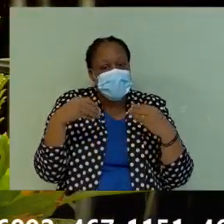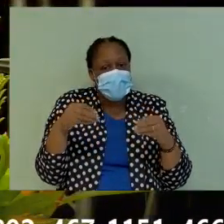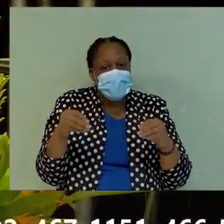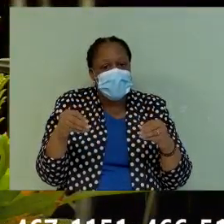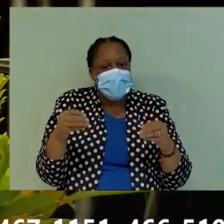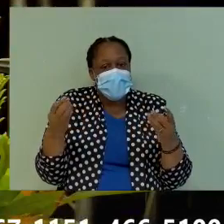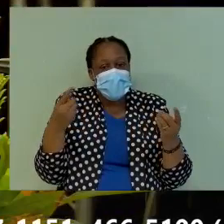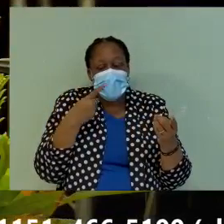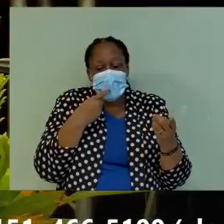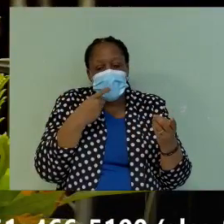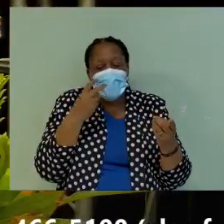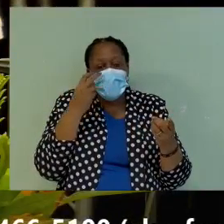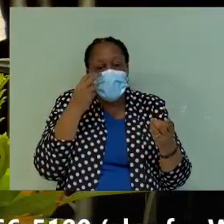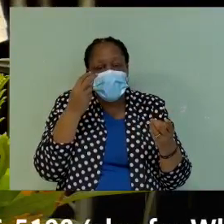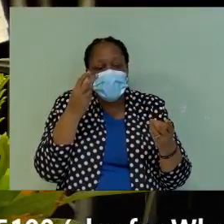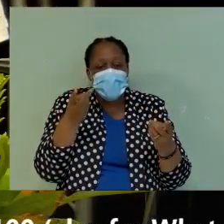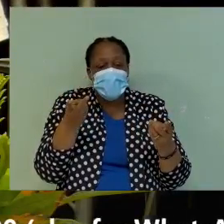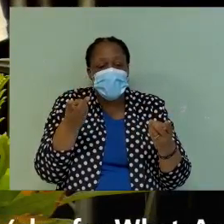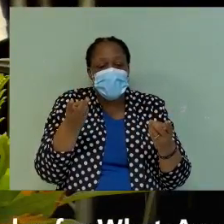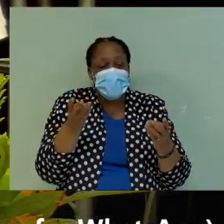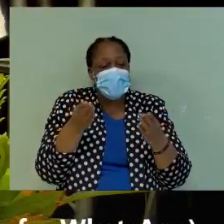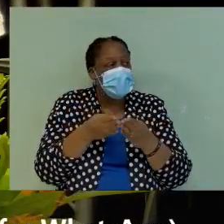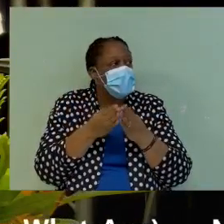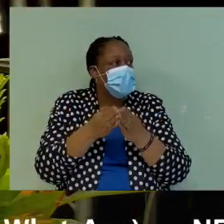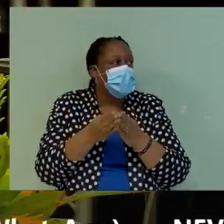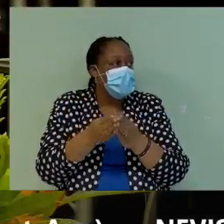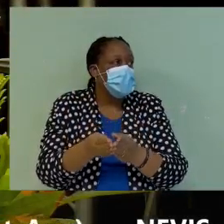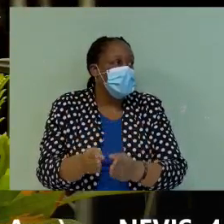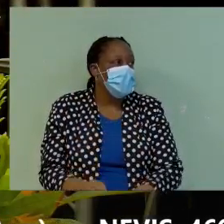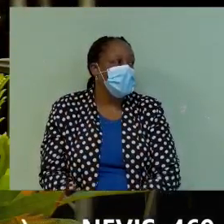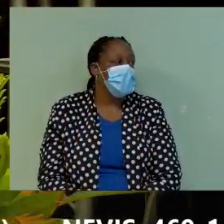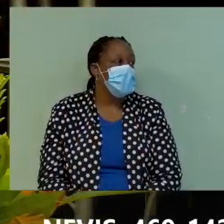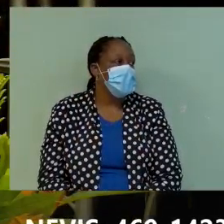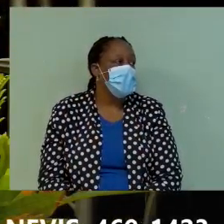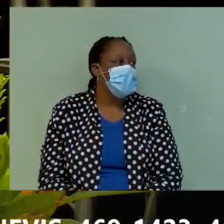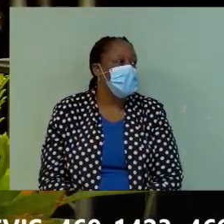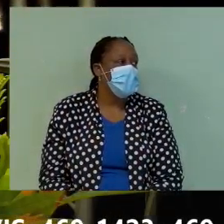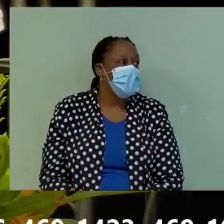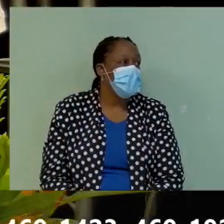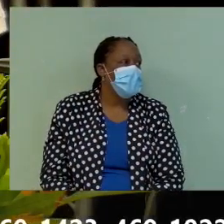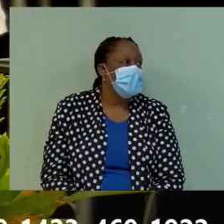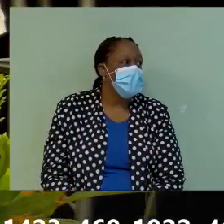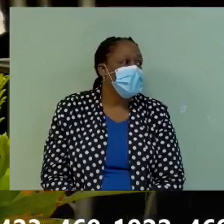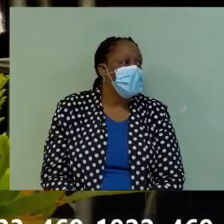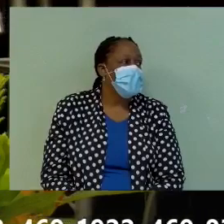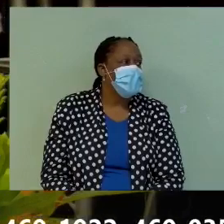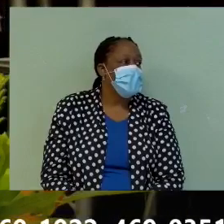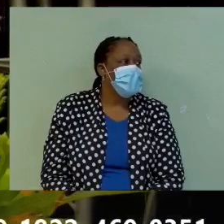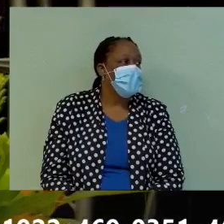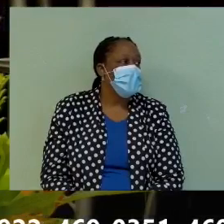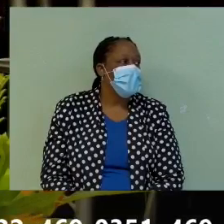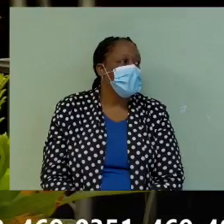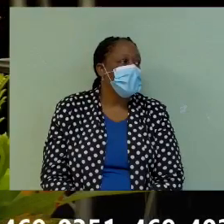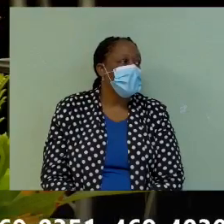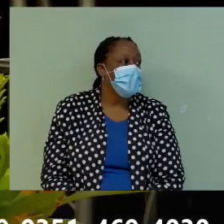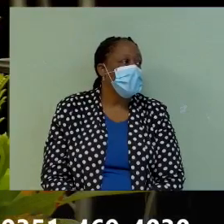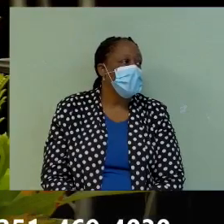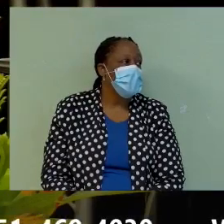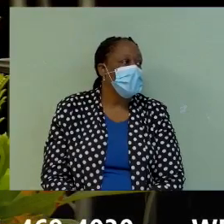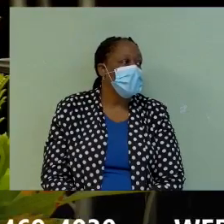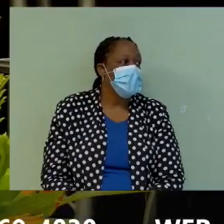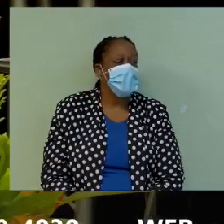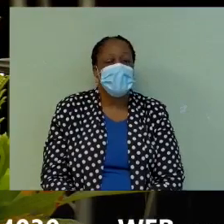As you can see, the process is going progressively. The ferries, for what we have been